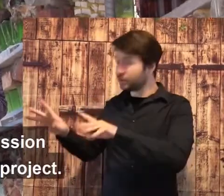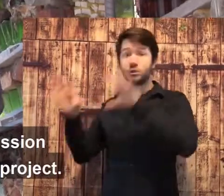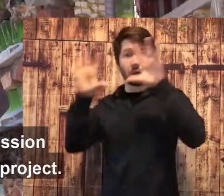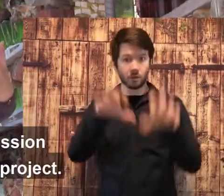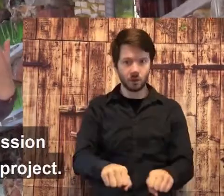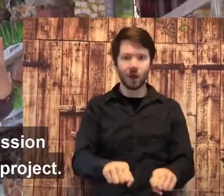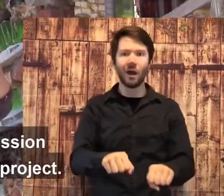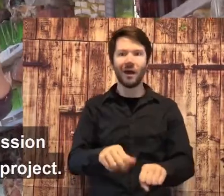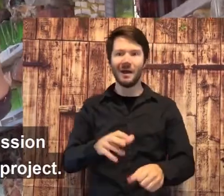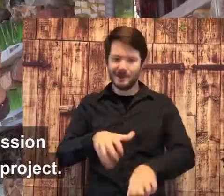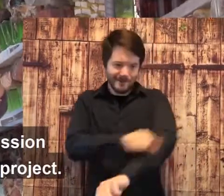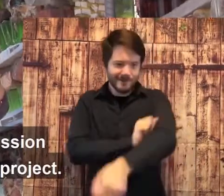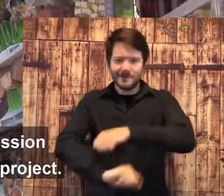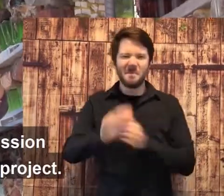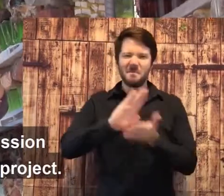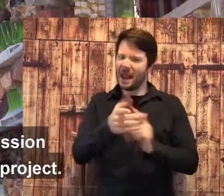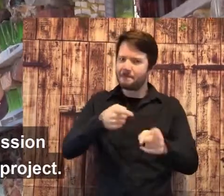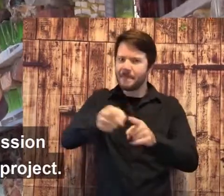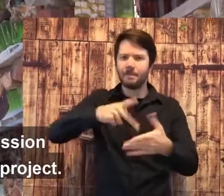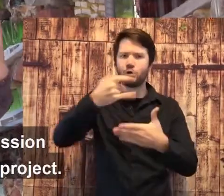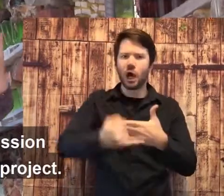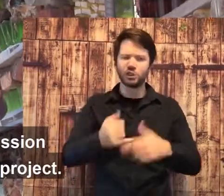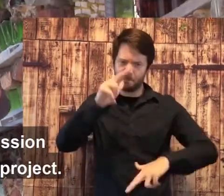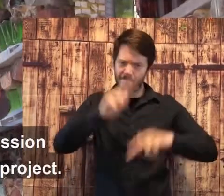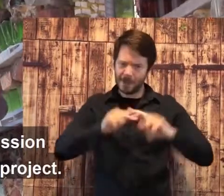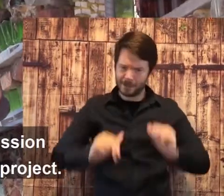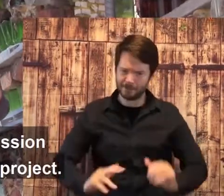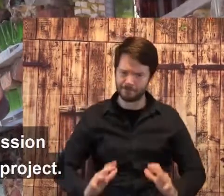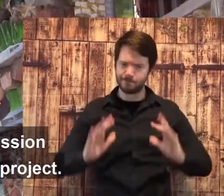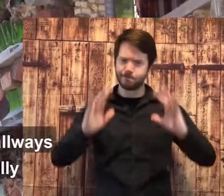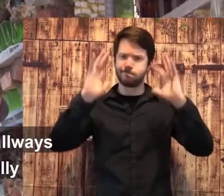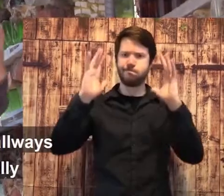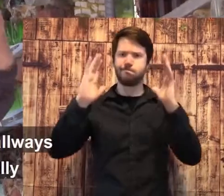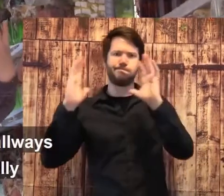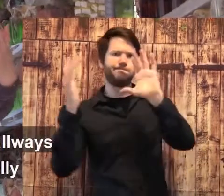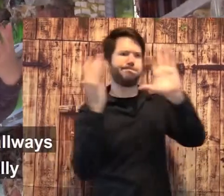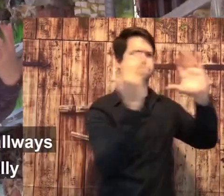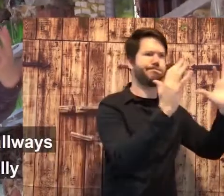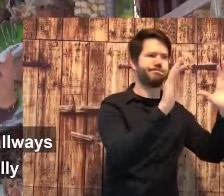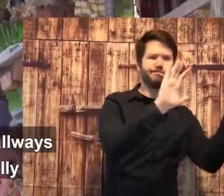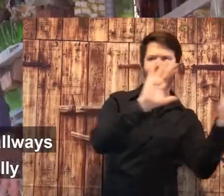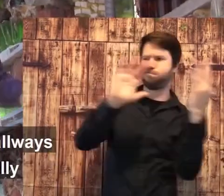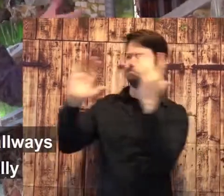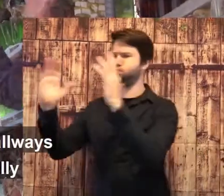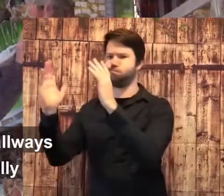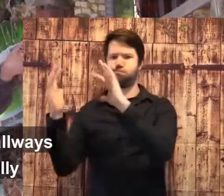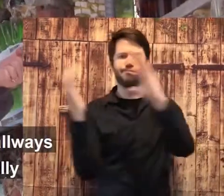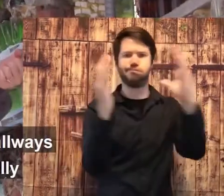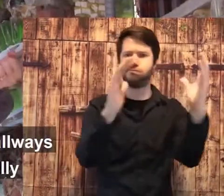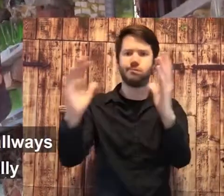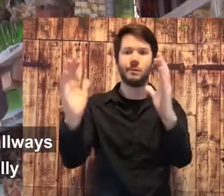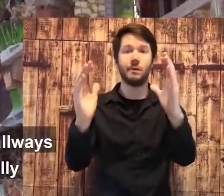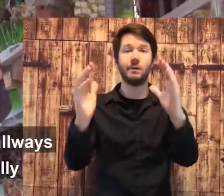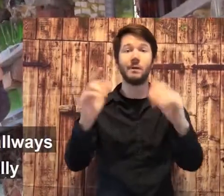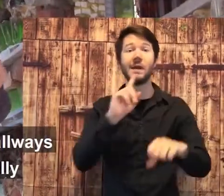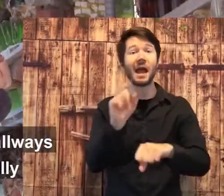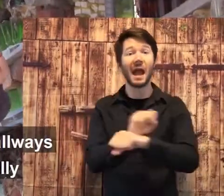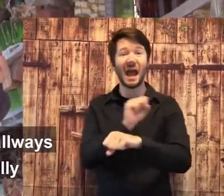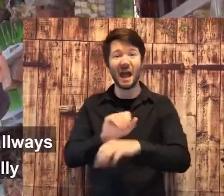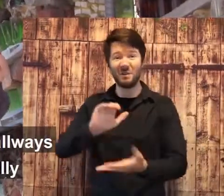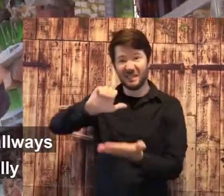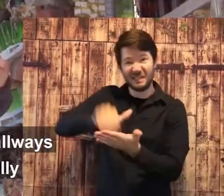was when Isaiah really had permission to be on this site, and this became his main project. So that's when he started building these hallways that